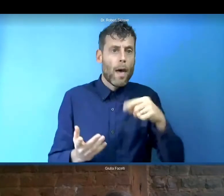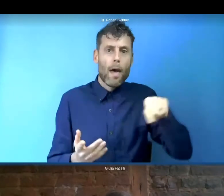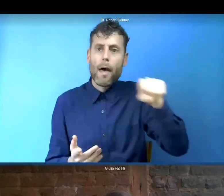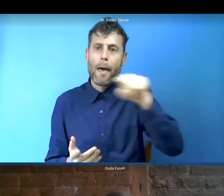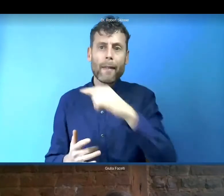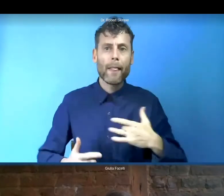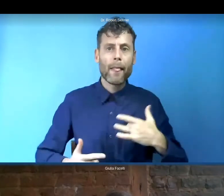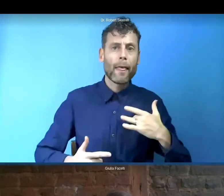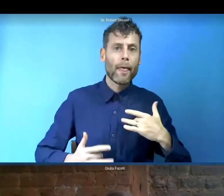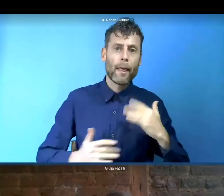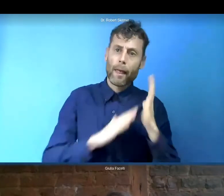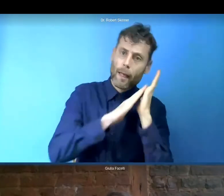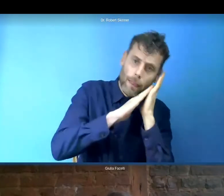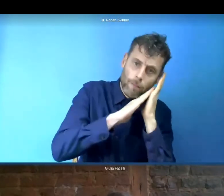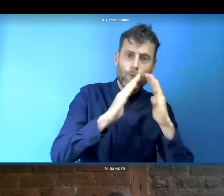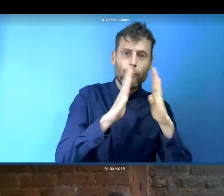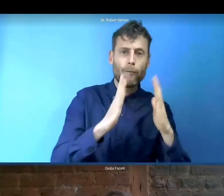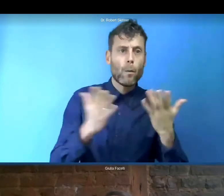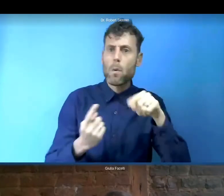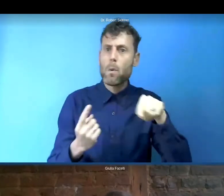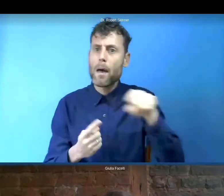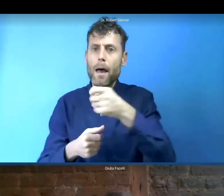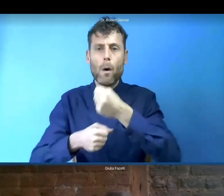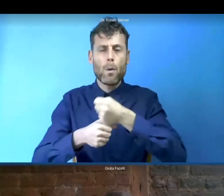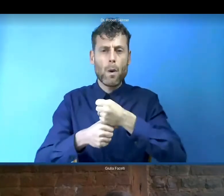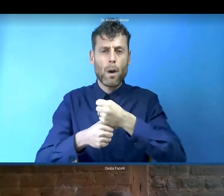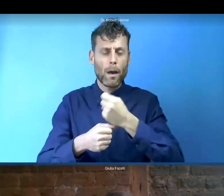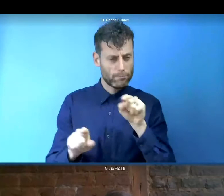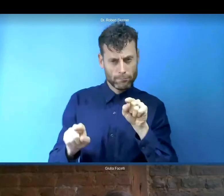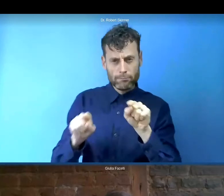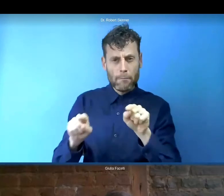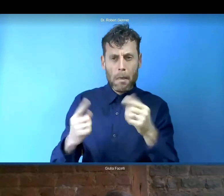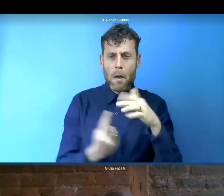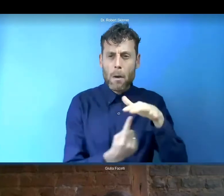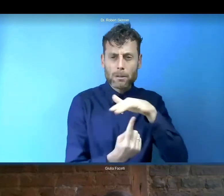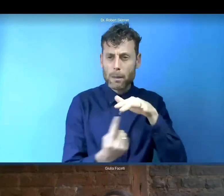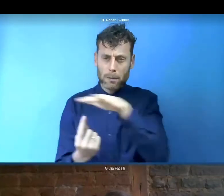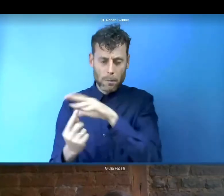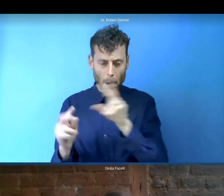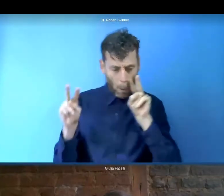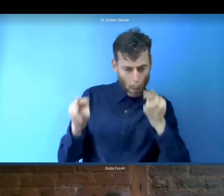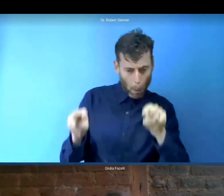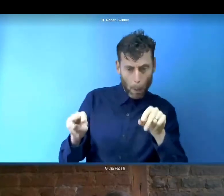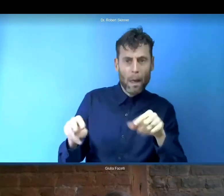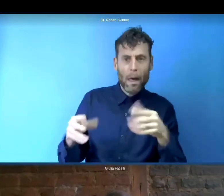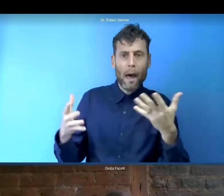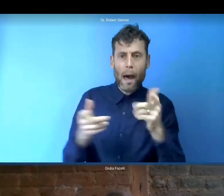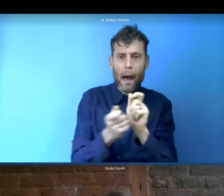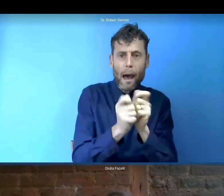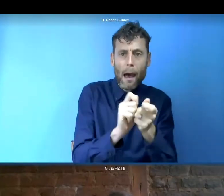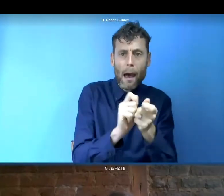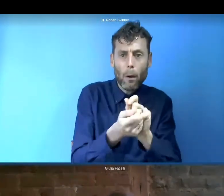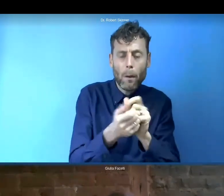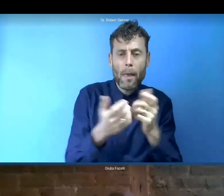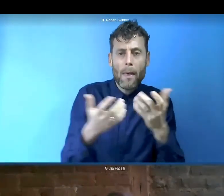eyes? And how can we innovate the way we manage historic districts and in the perspective of a green recovery